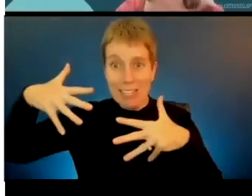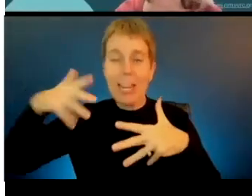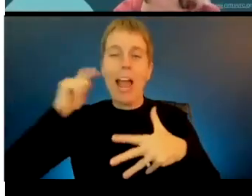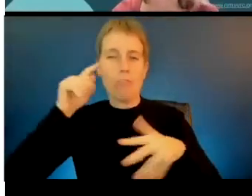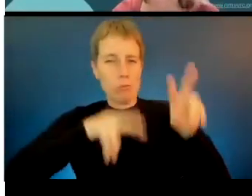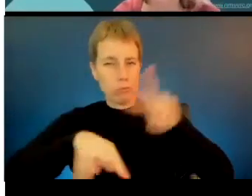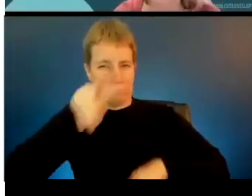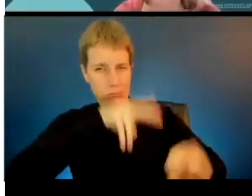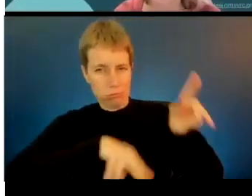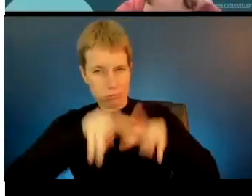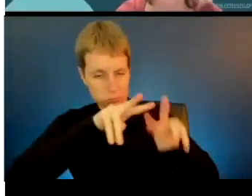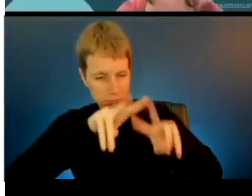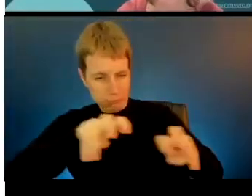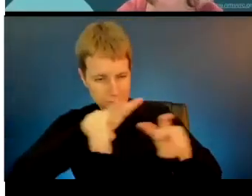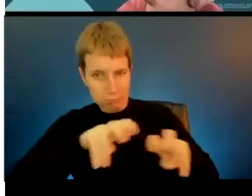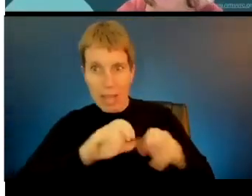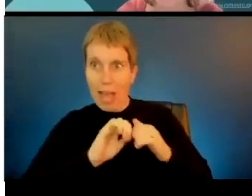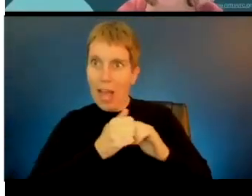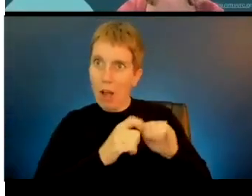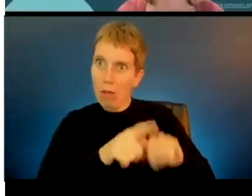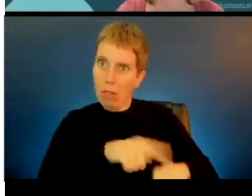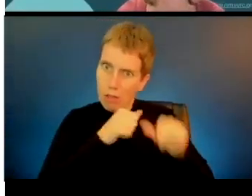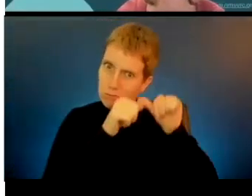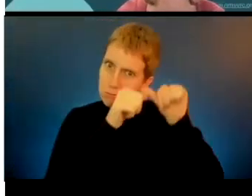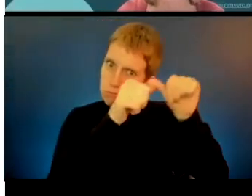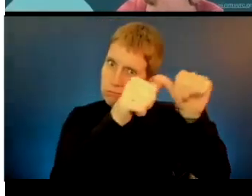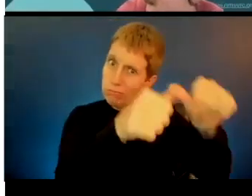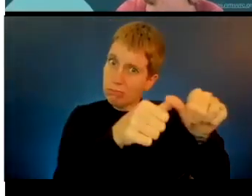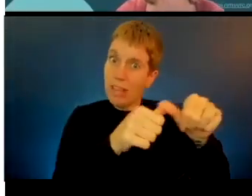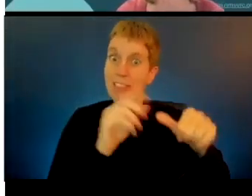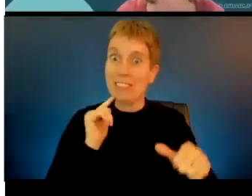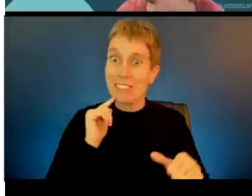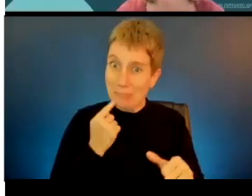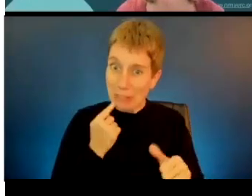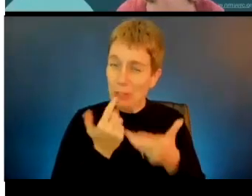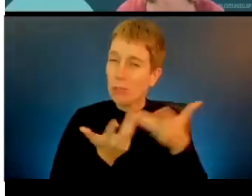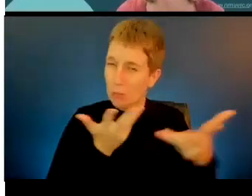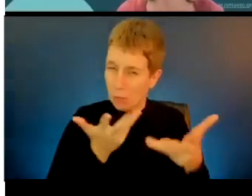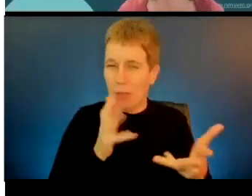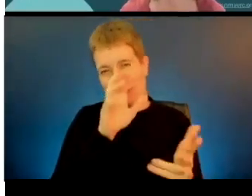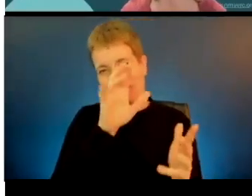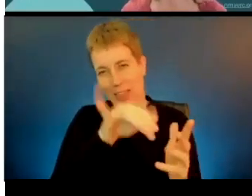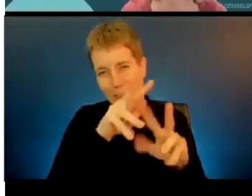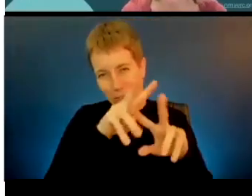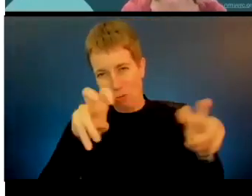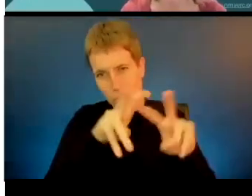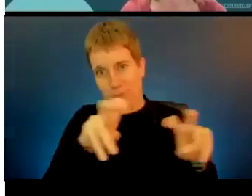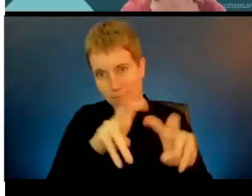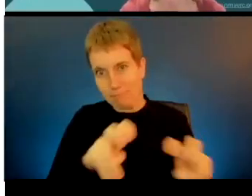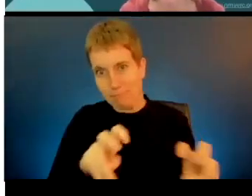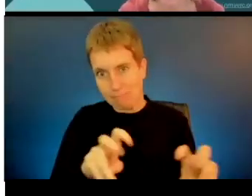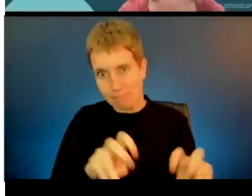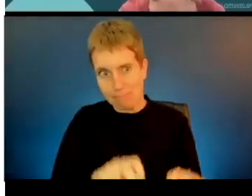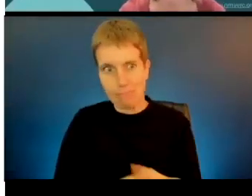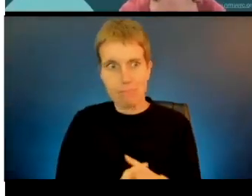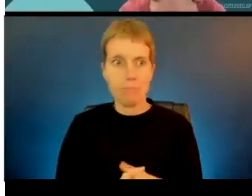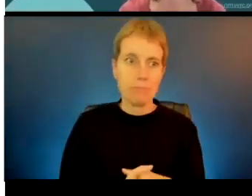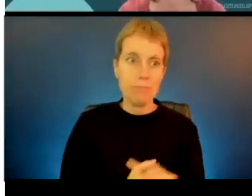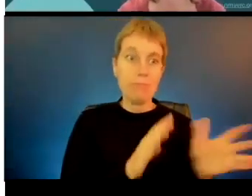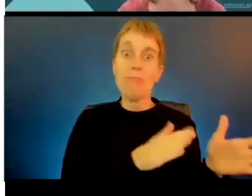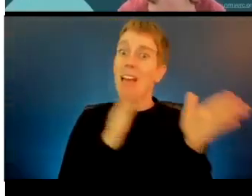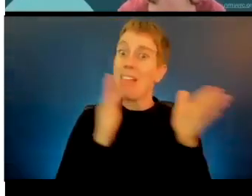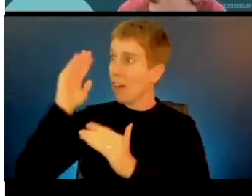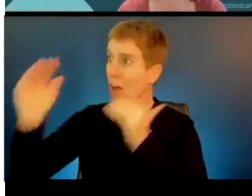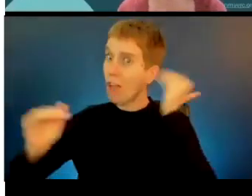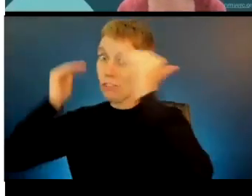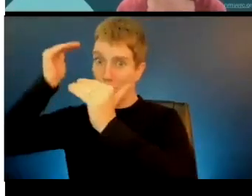Another thing that's important to think about are adults who have experienced a traumatic event when they were young, when they were a child, and now